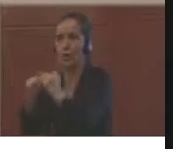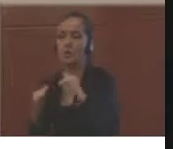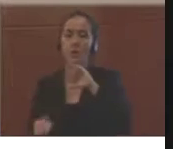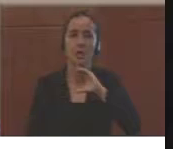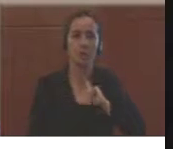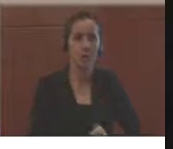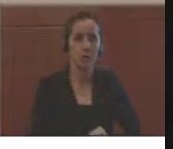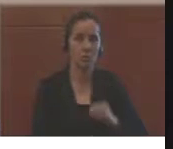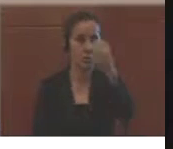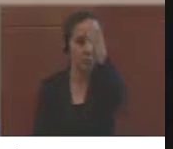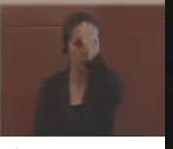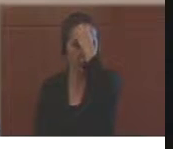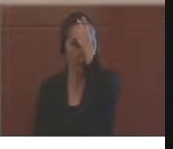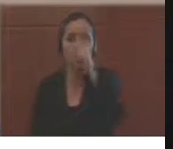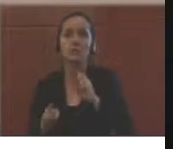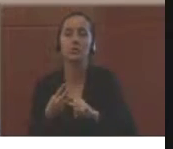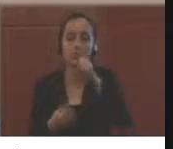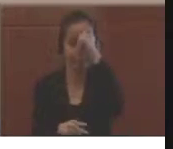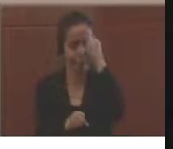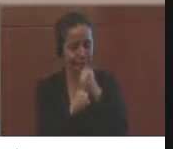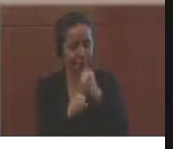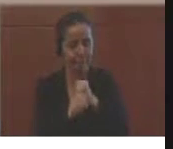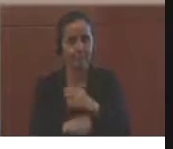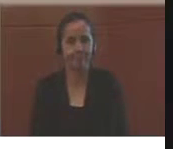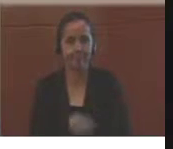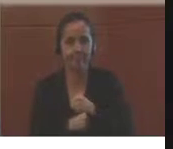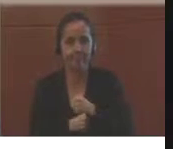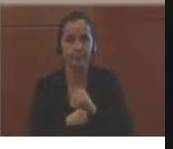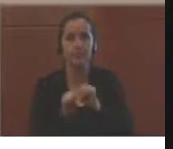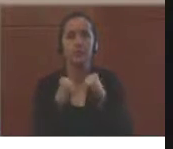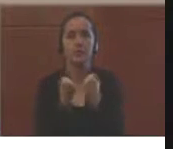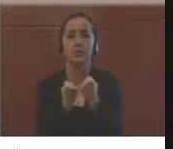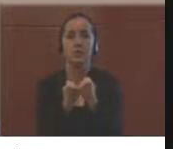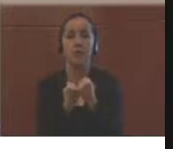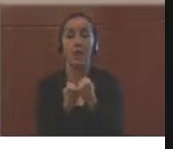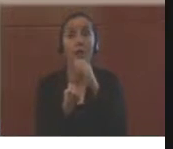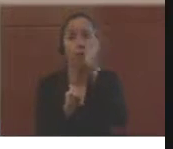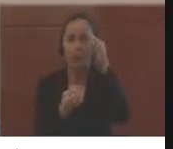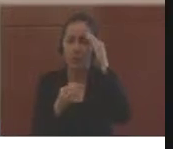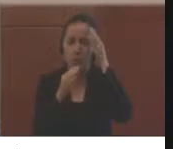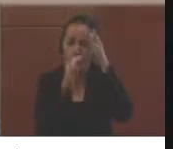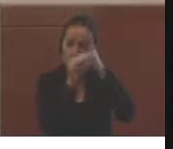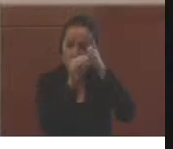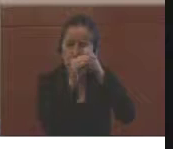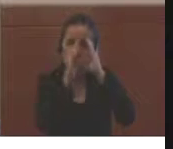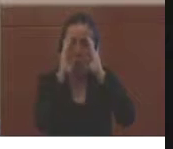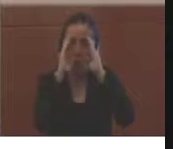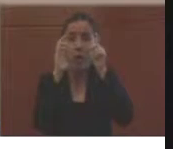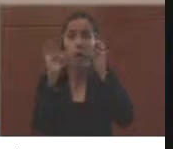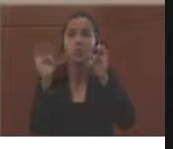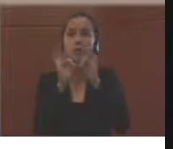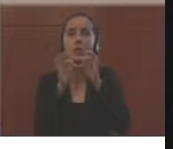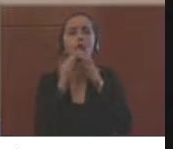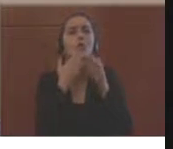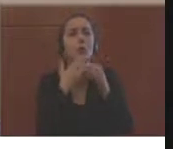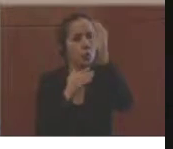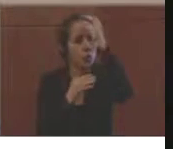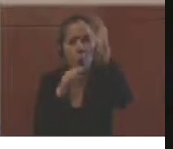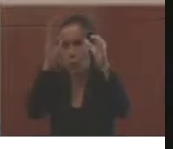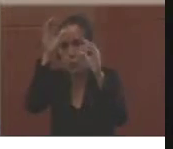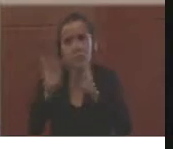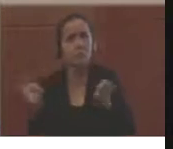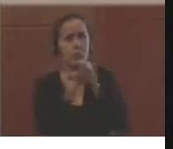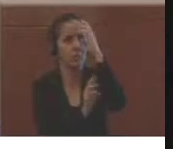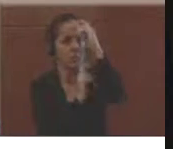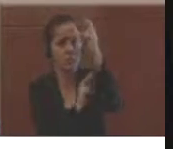services, education, dignified labor, and social security. Such a focus must value ancestral knowledge and traditions